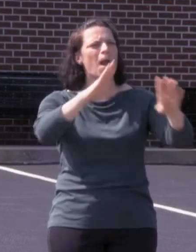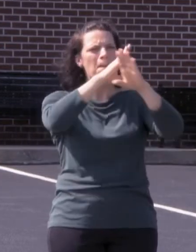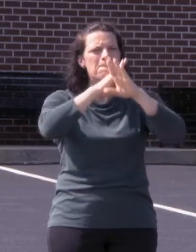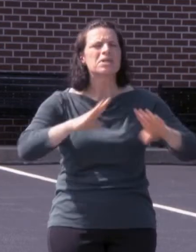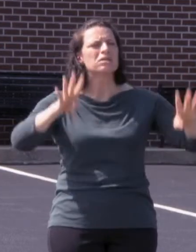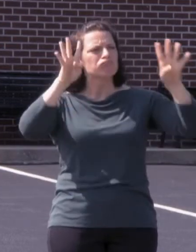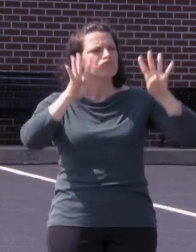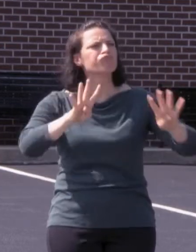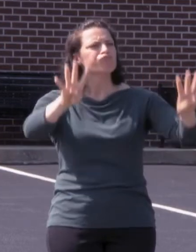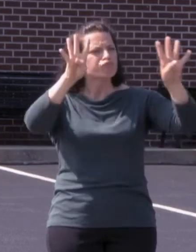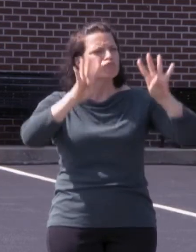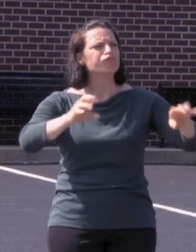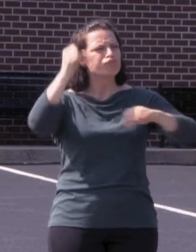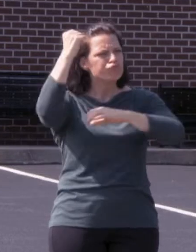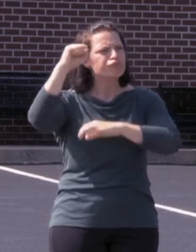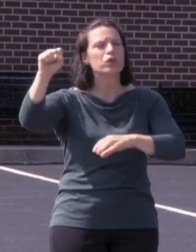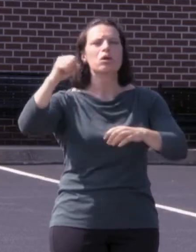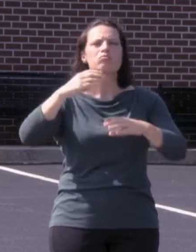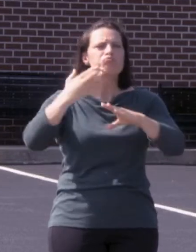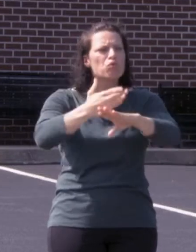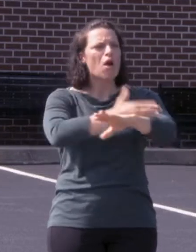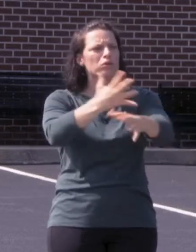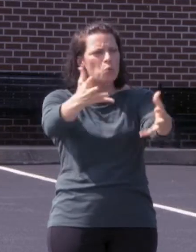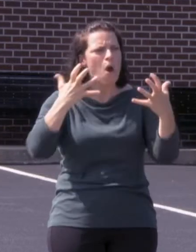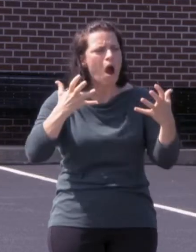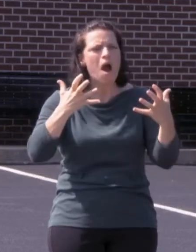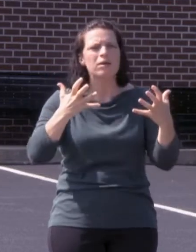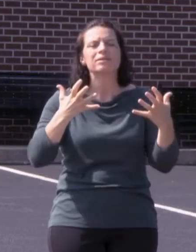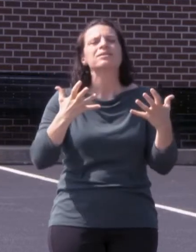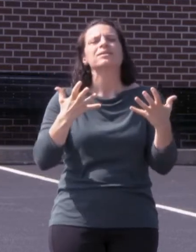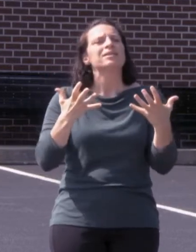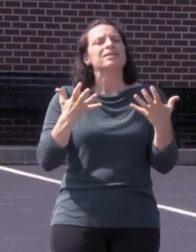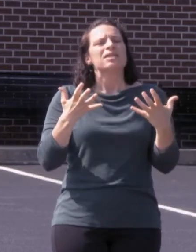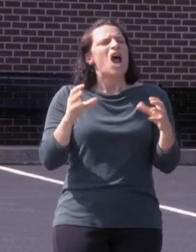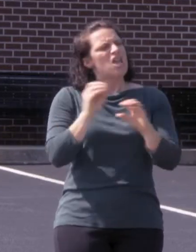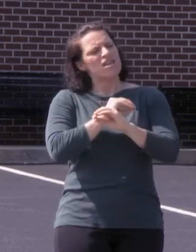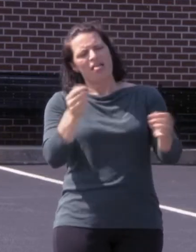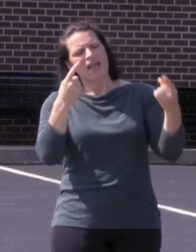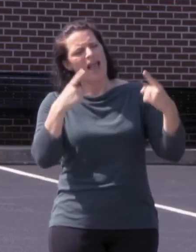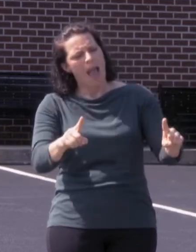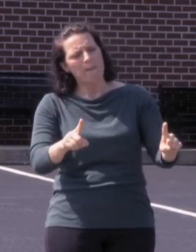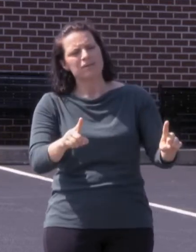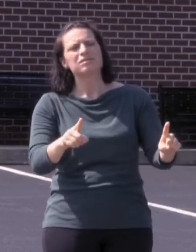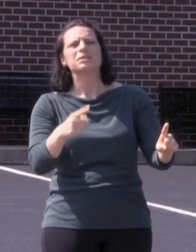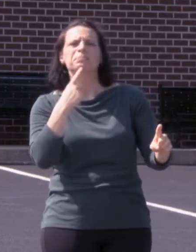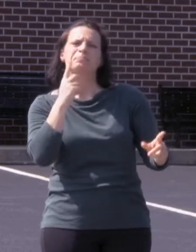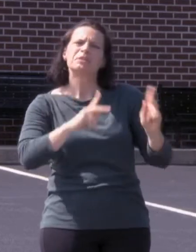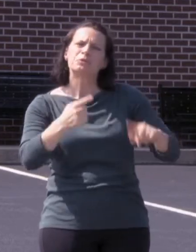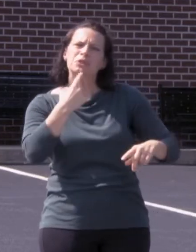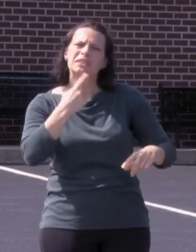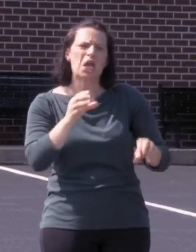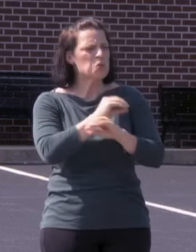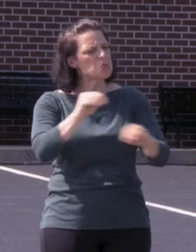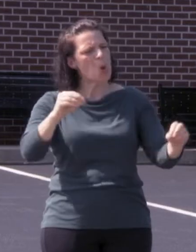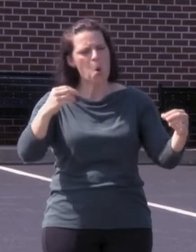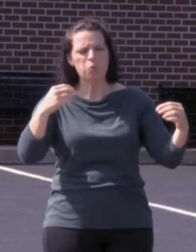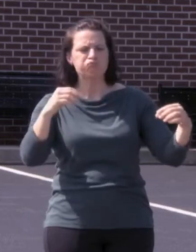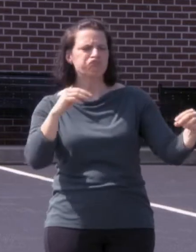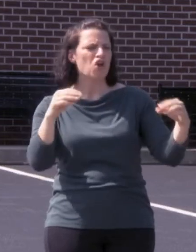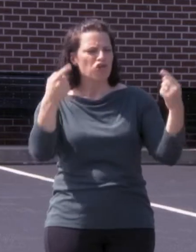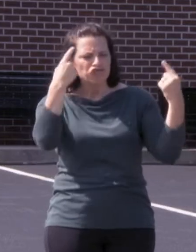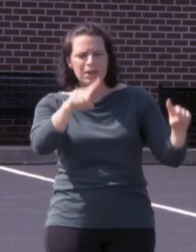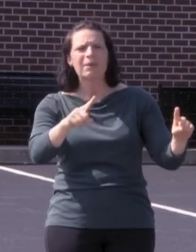for progress. And despite the narrative that nothing gets done and that there's no compromise,